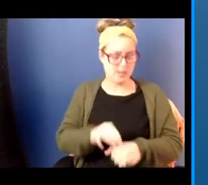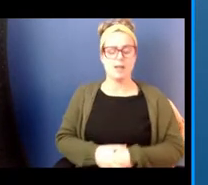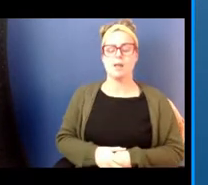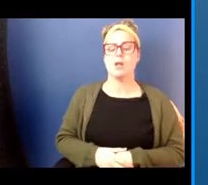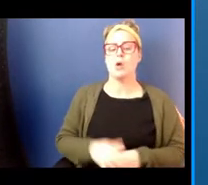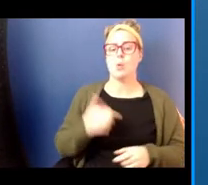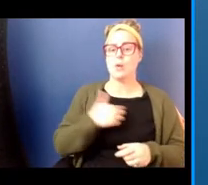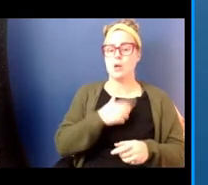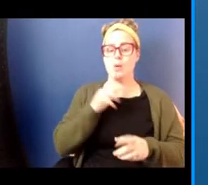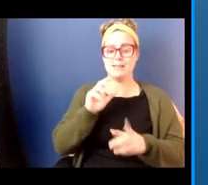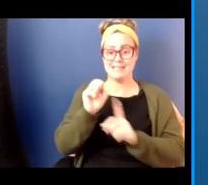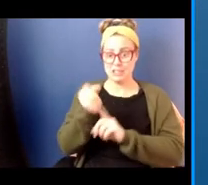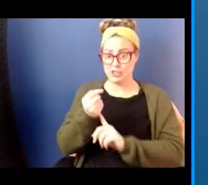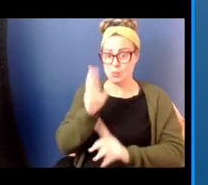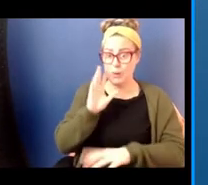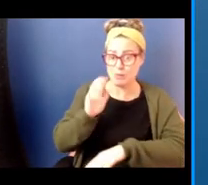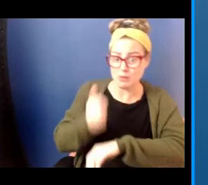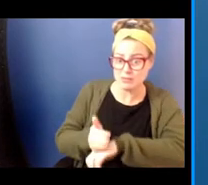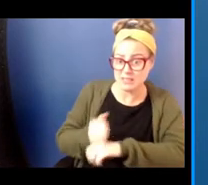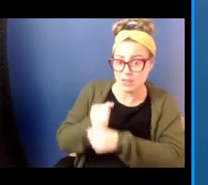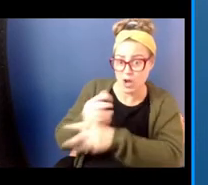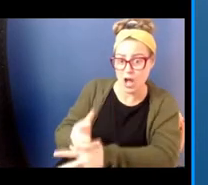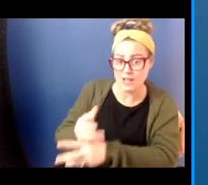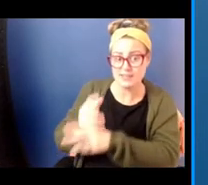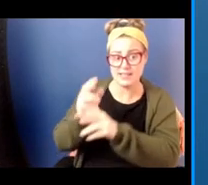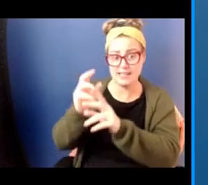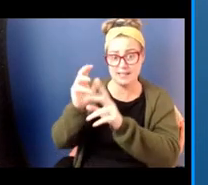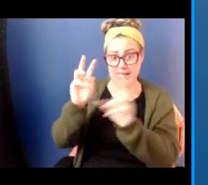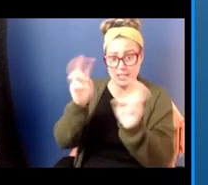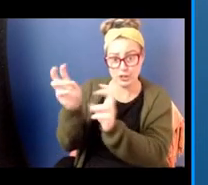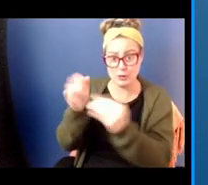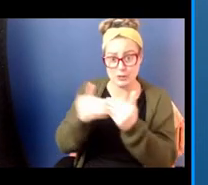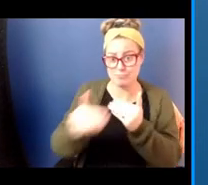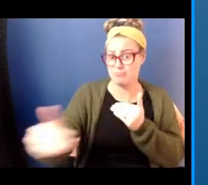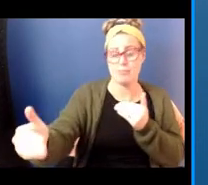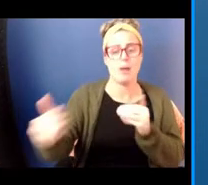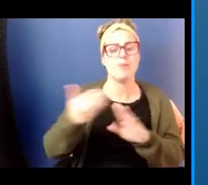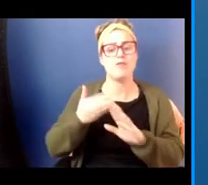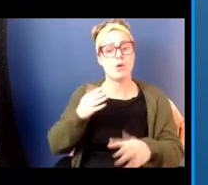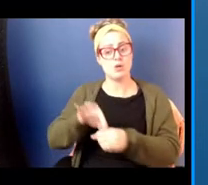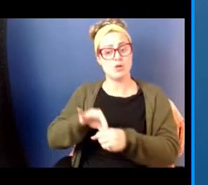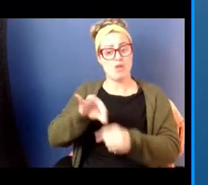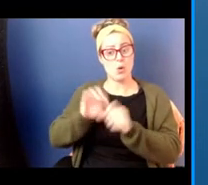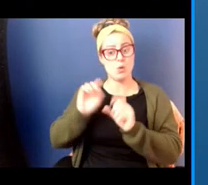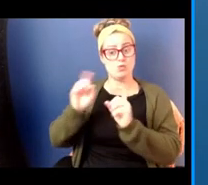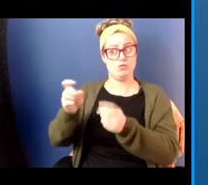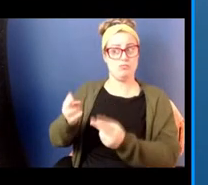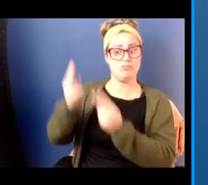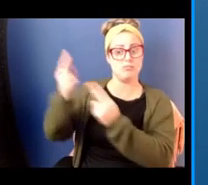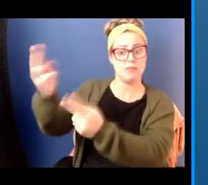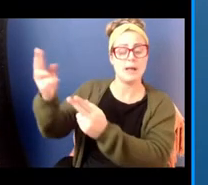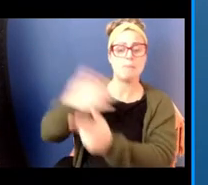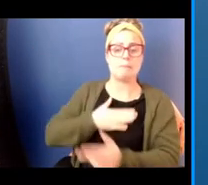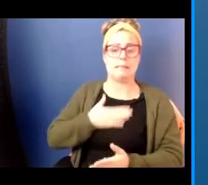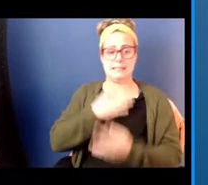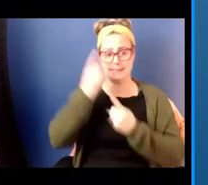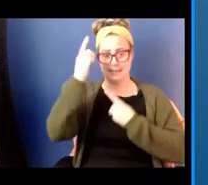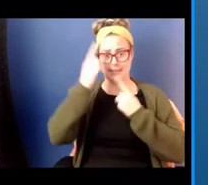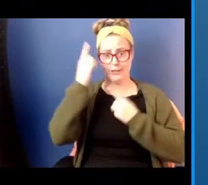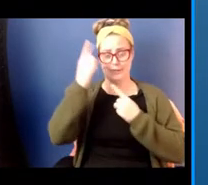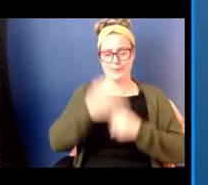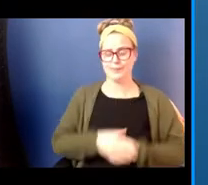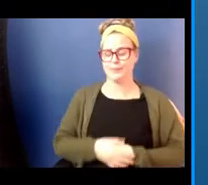actions we take here today before you cast your vote thank you all thank you Scott I think our chair thank you